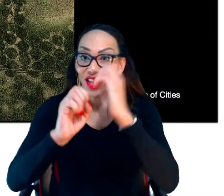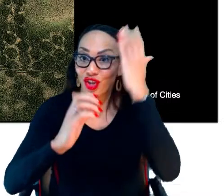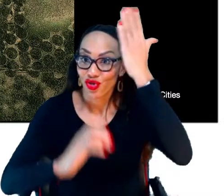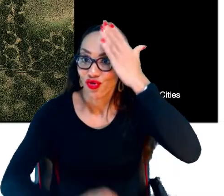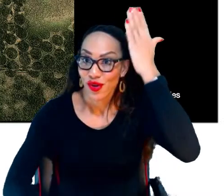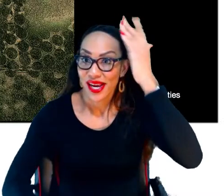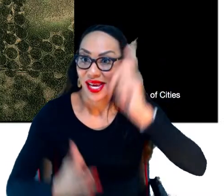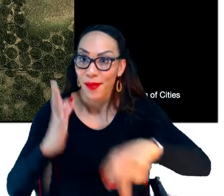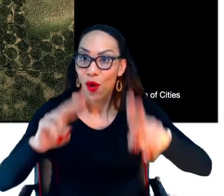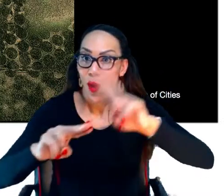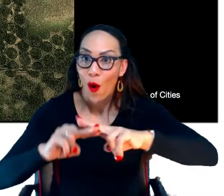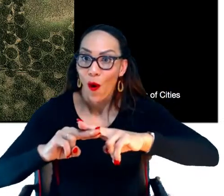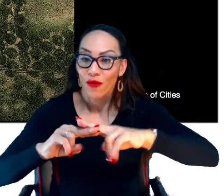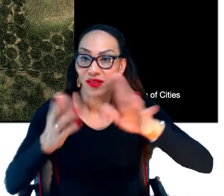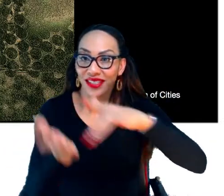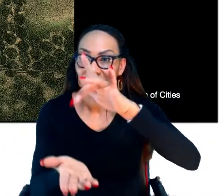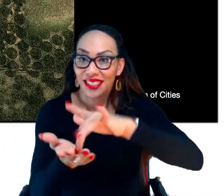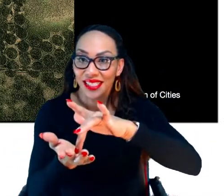So